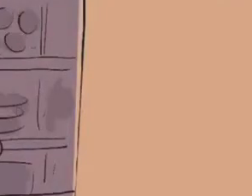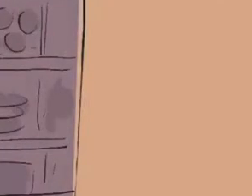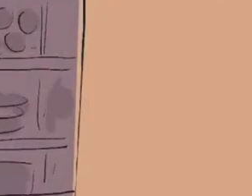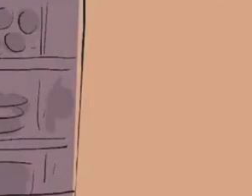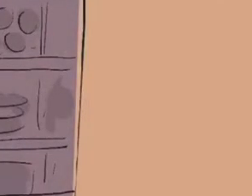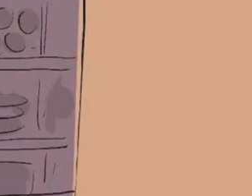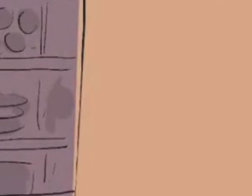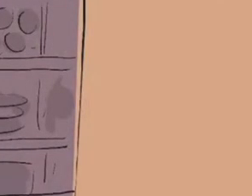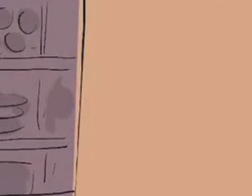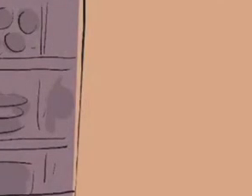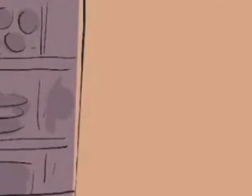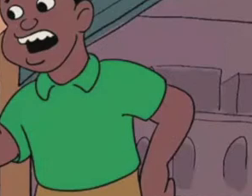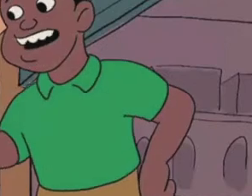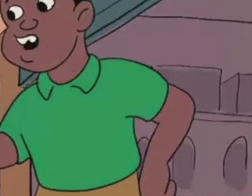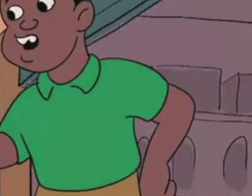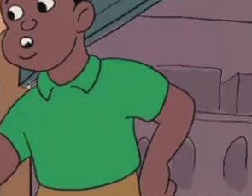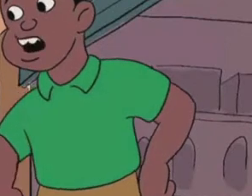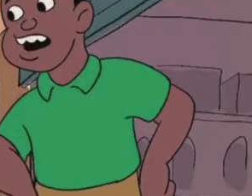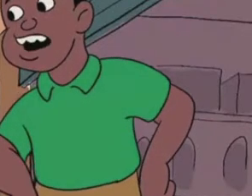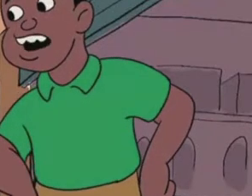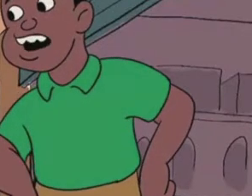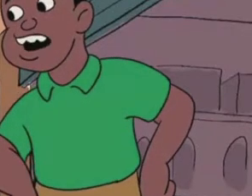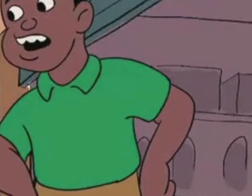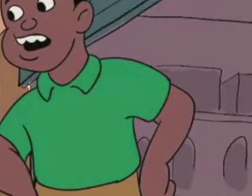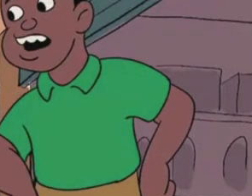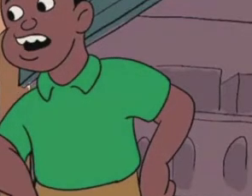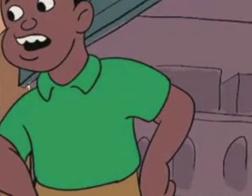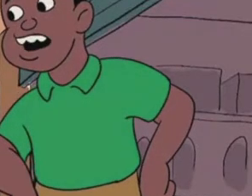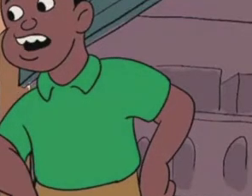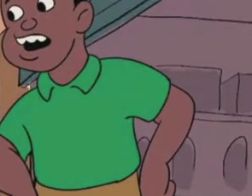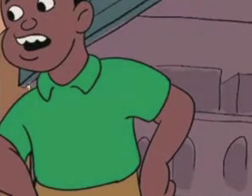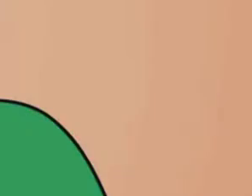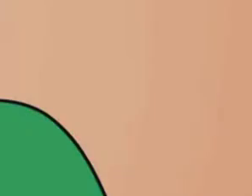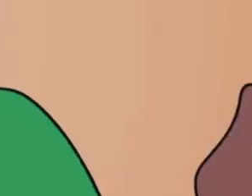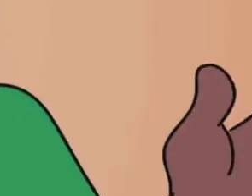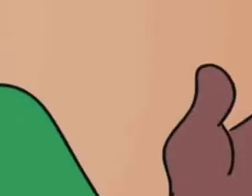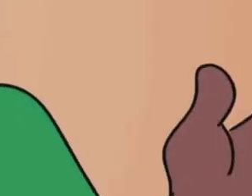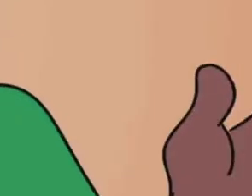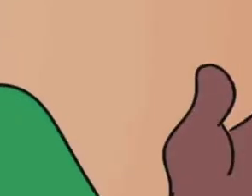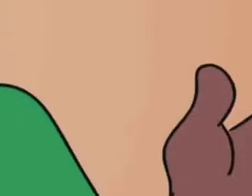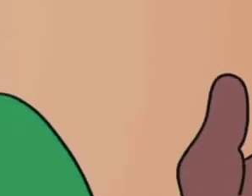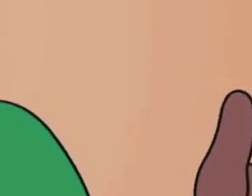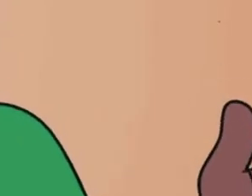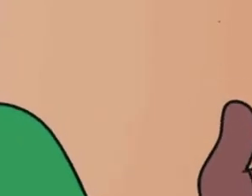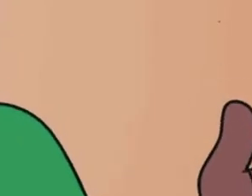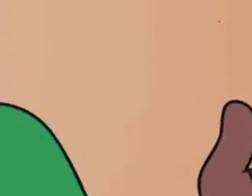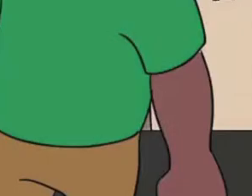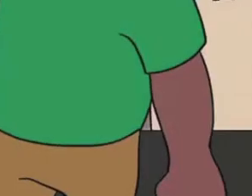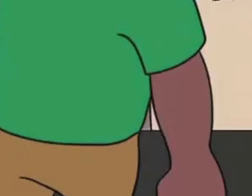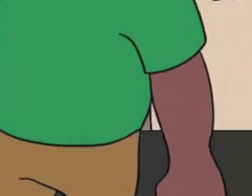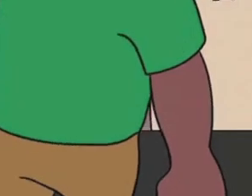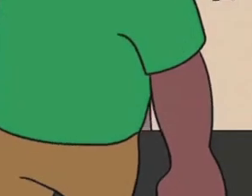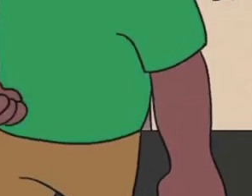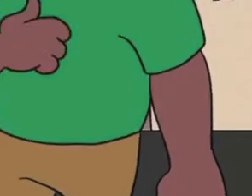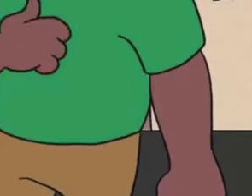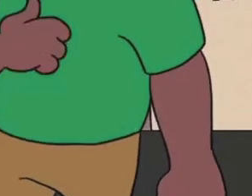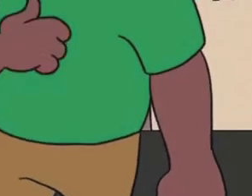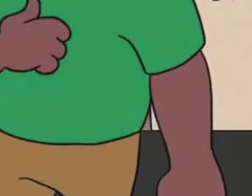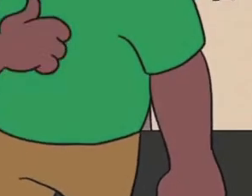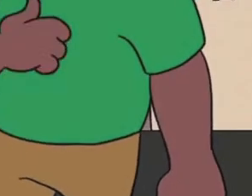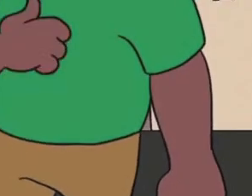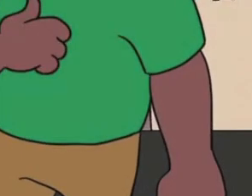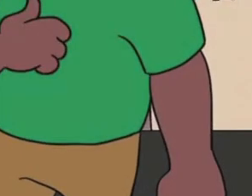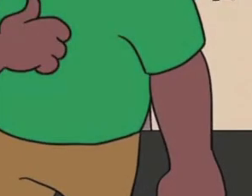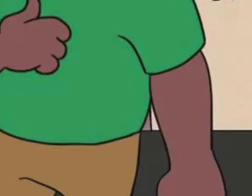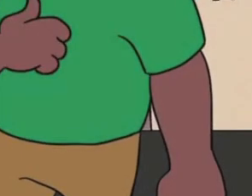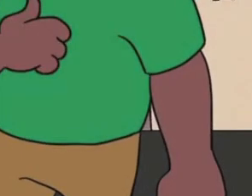Kapo, you seem to be in a hurry. Where are you going to? I'm gonna pay URA visit. Why would anyone visit URA? Of all places? To know